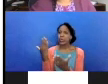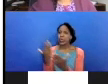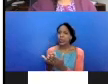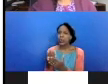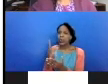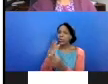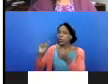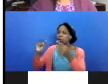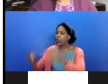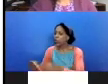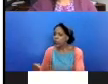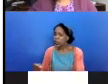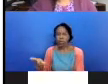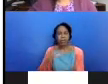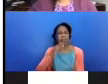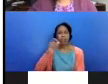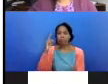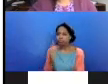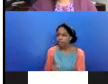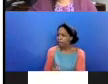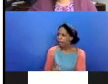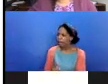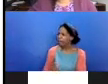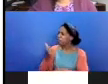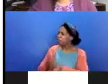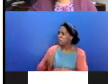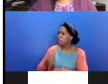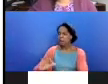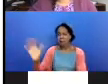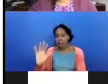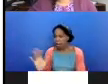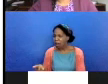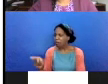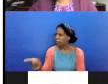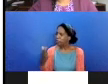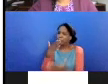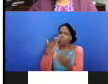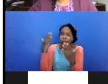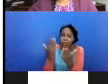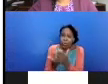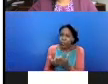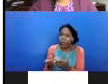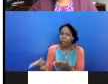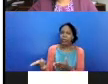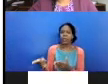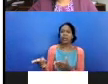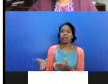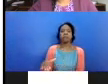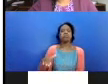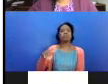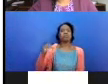to blame for that, and that he's a loving, caring boy as he's growing up. That just leads to a much